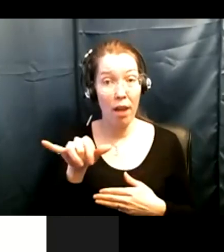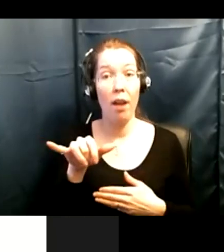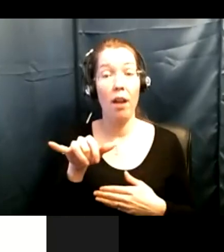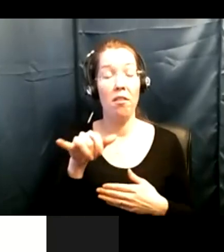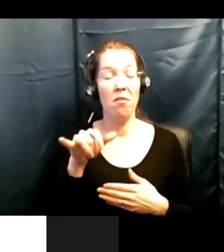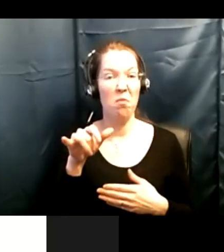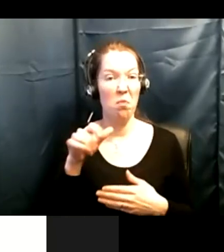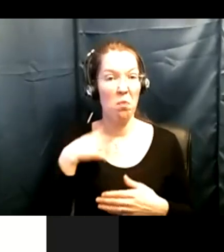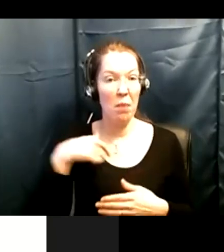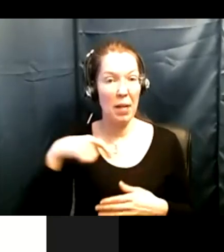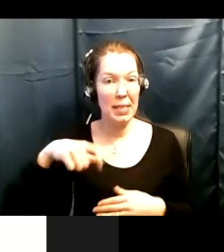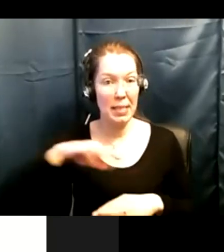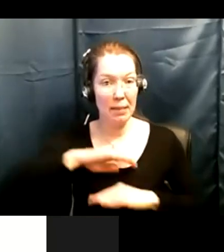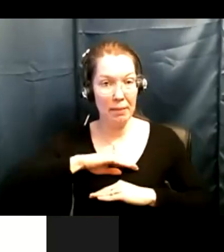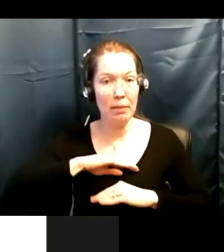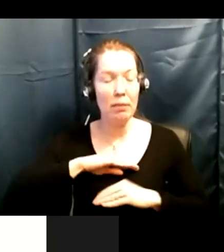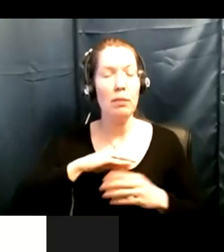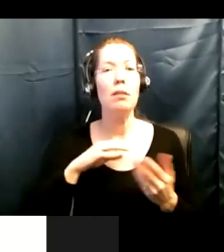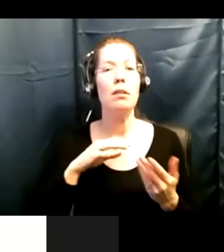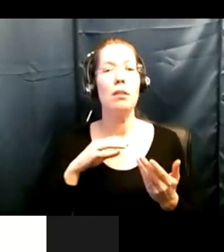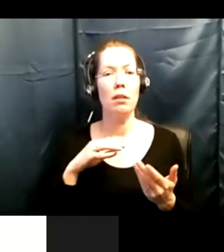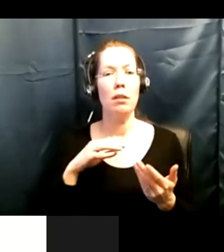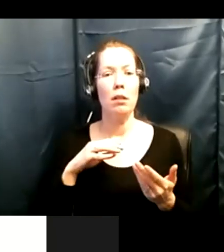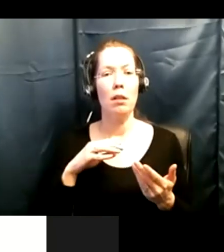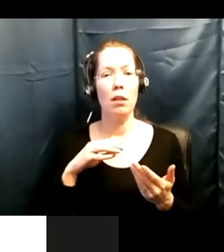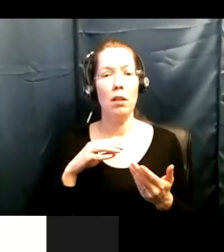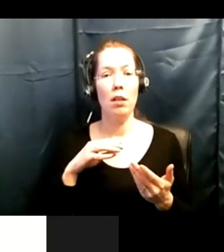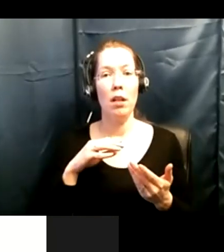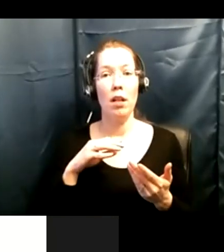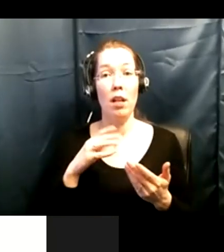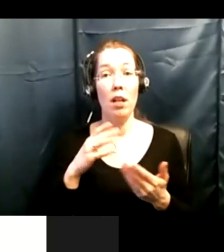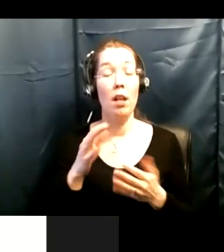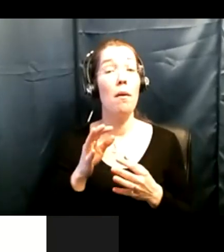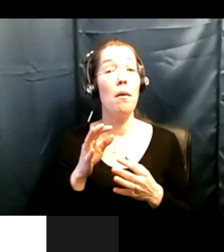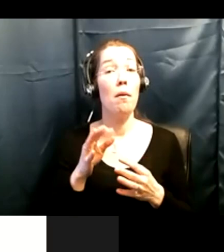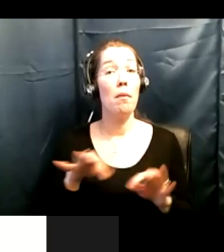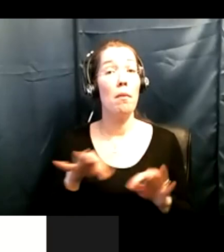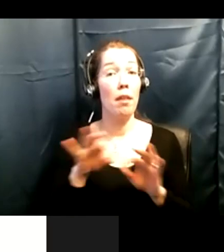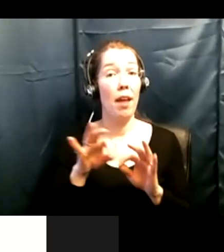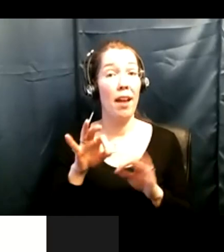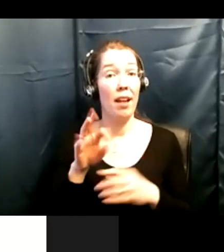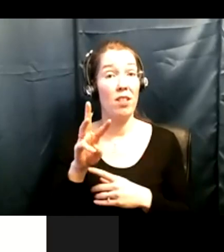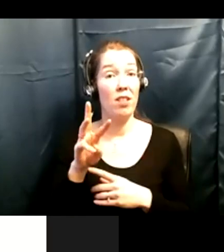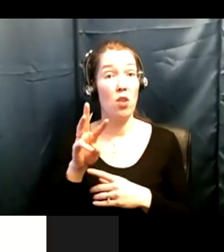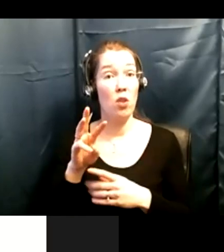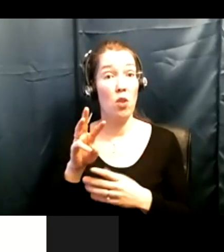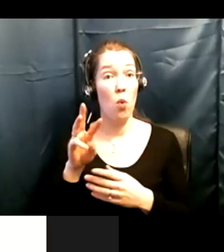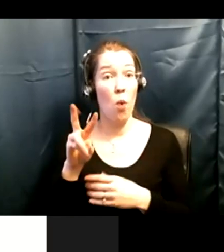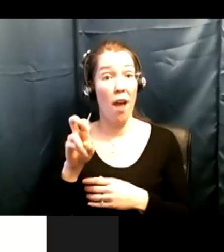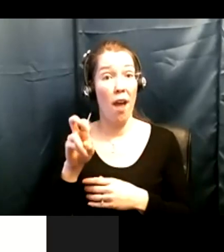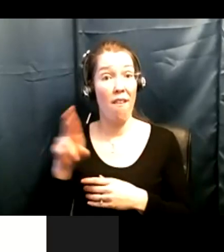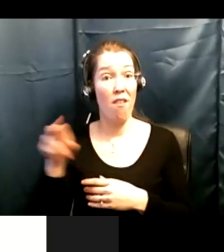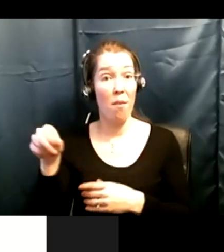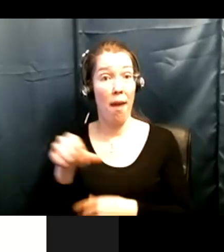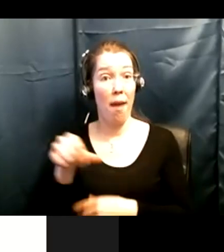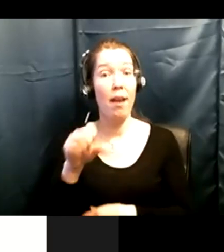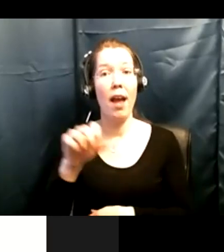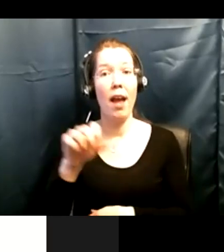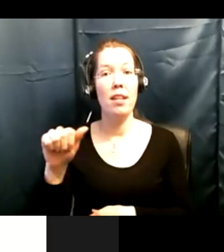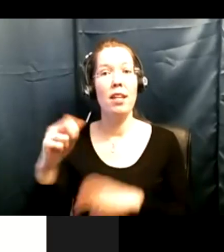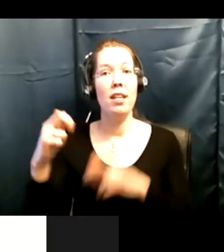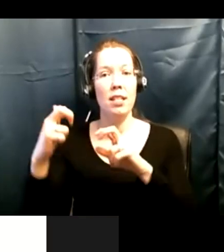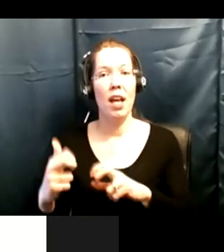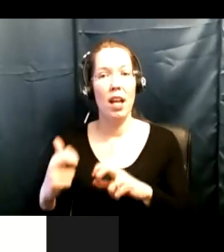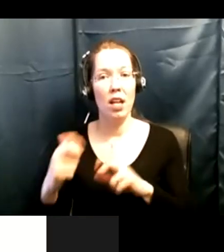need, and everything. The thing is about the waiver paying it. My SSA sat down with